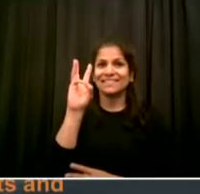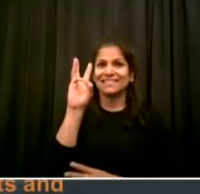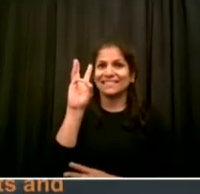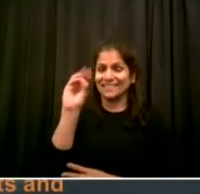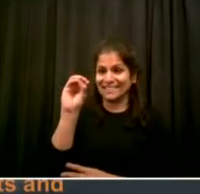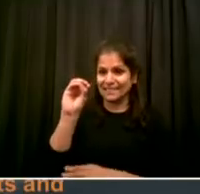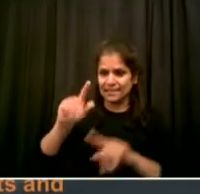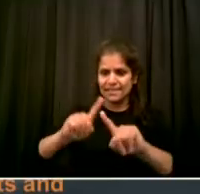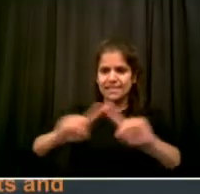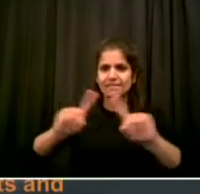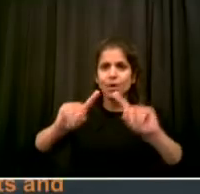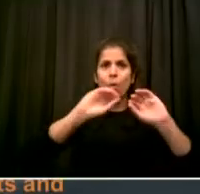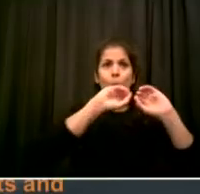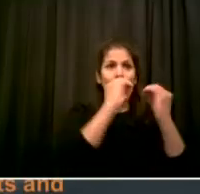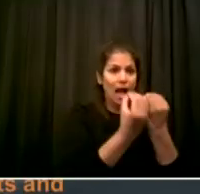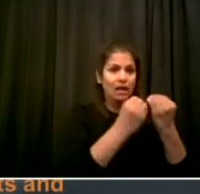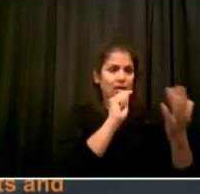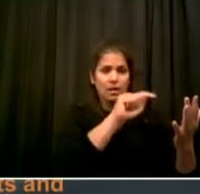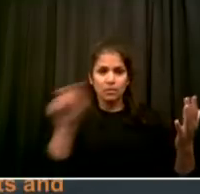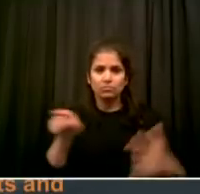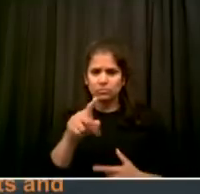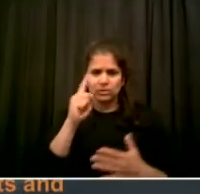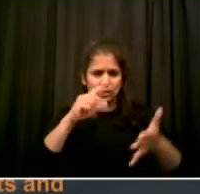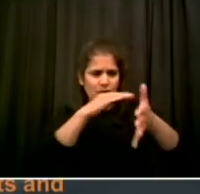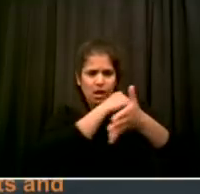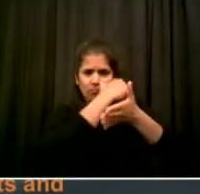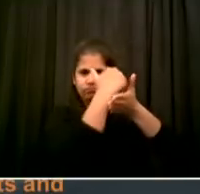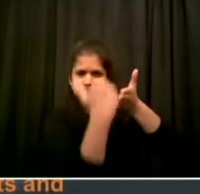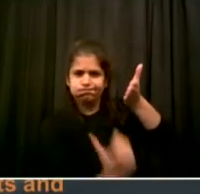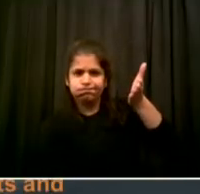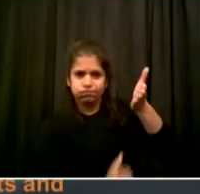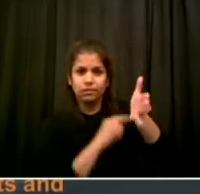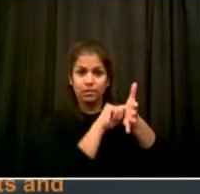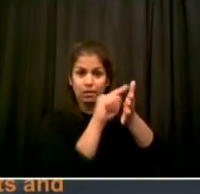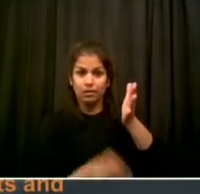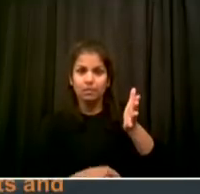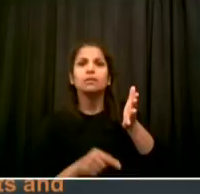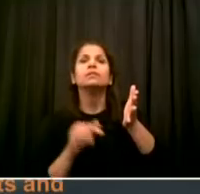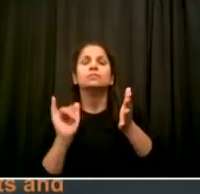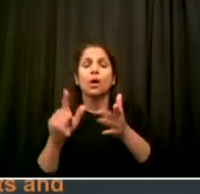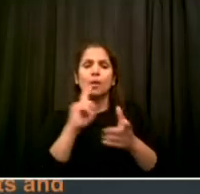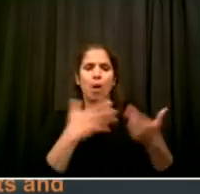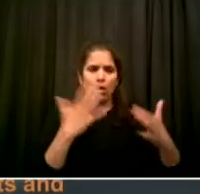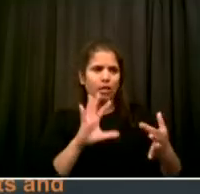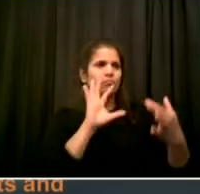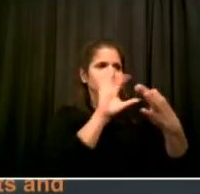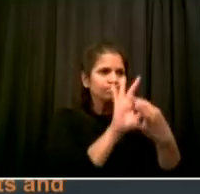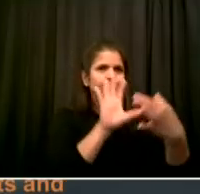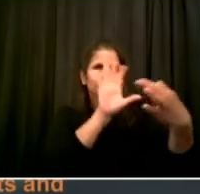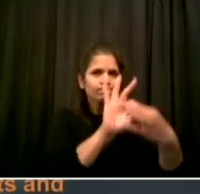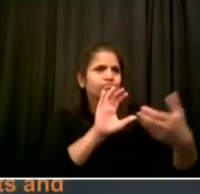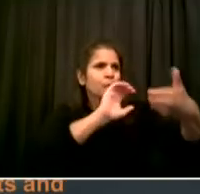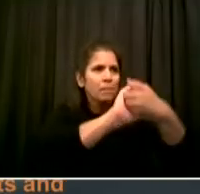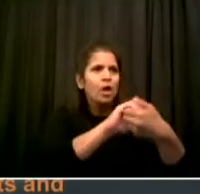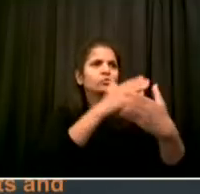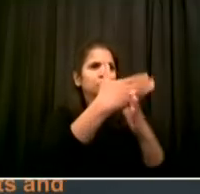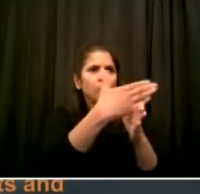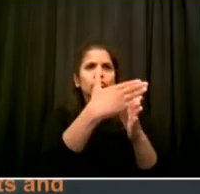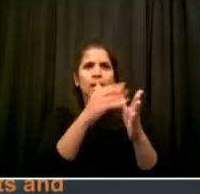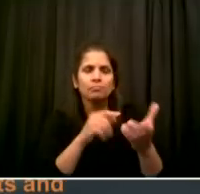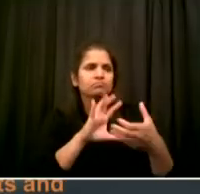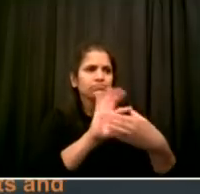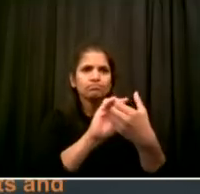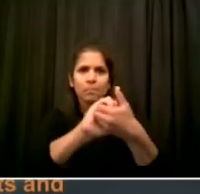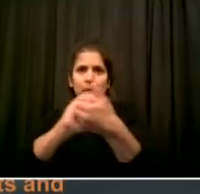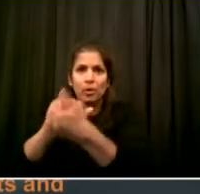the grassroots level. They really represent a wonderful cross-section in New York City. They'll be meeting twice a week with